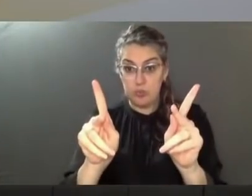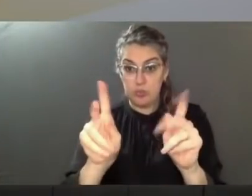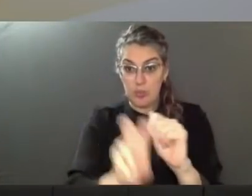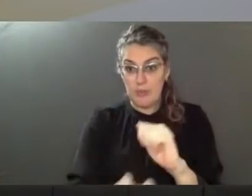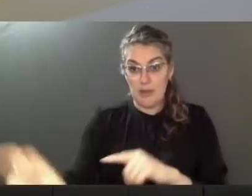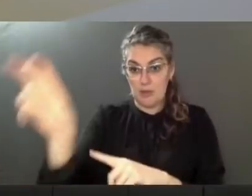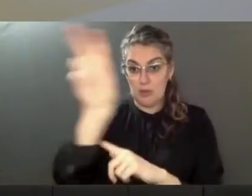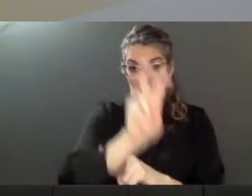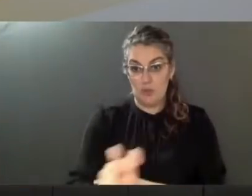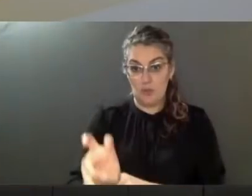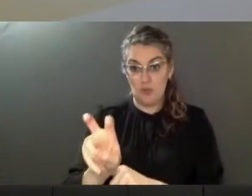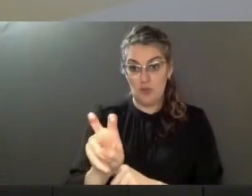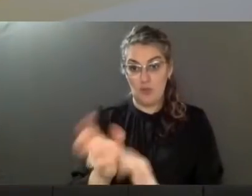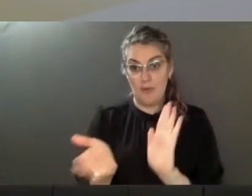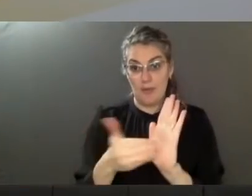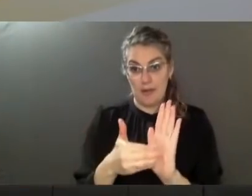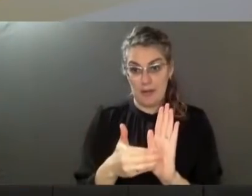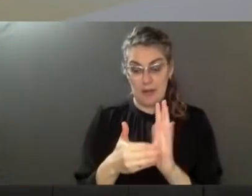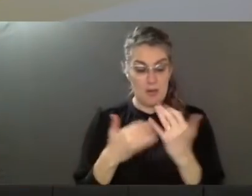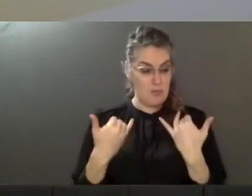measures.